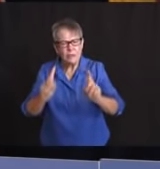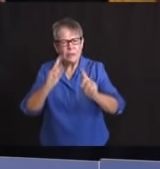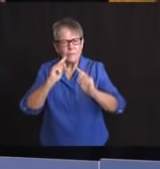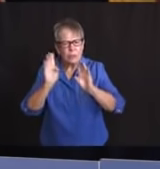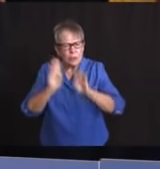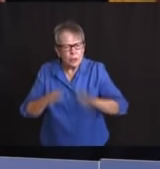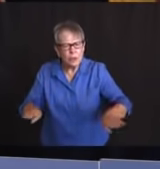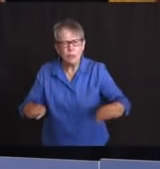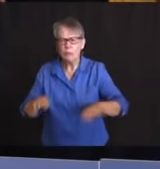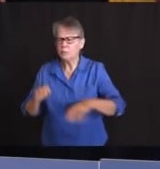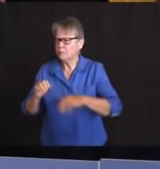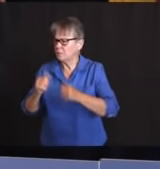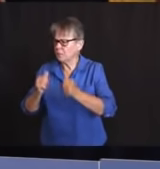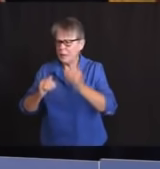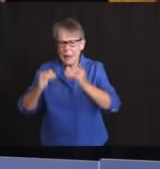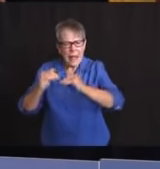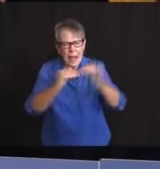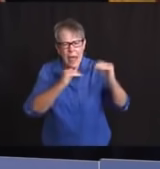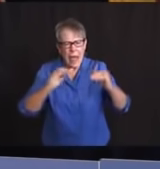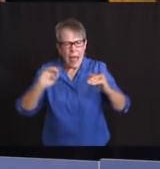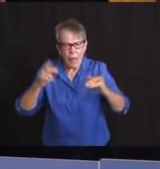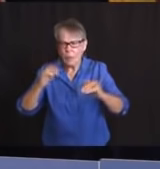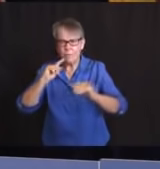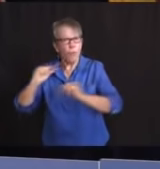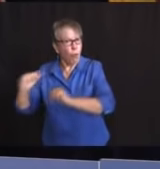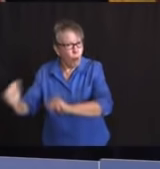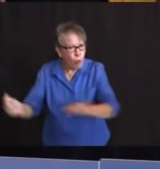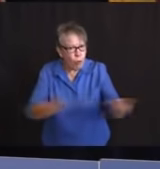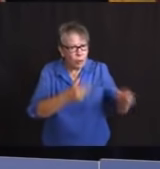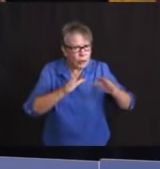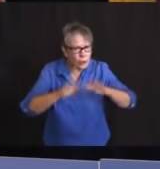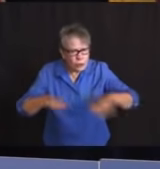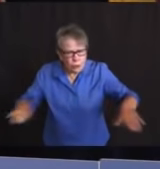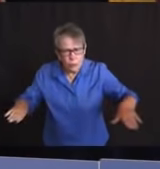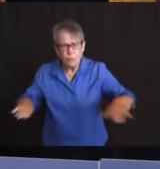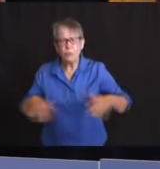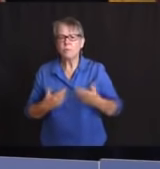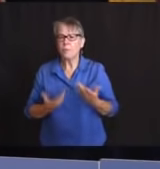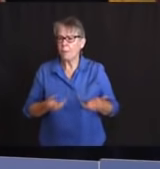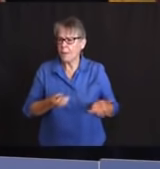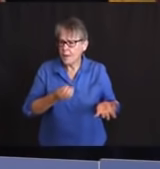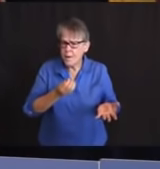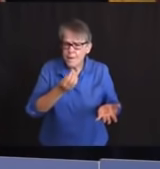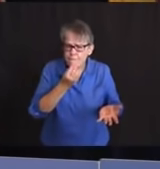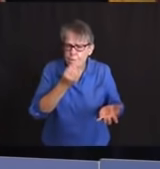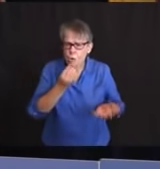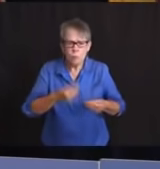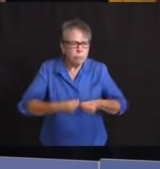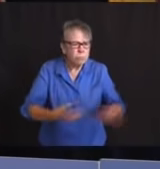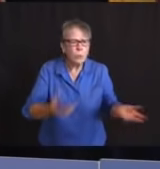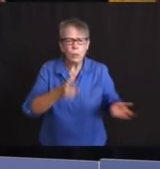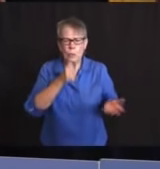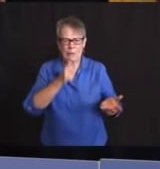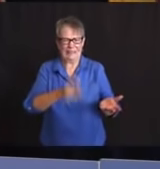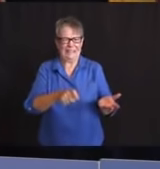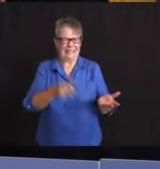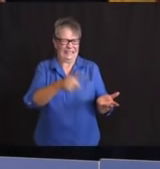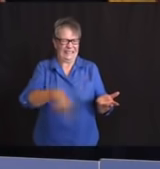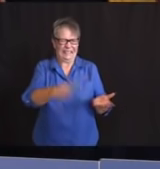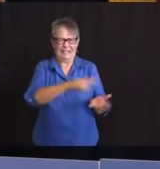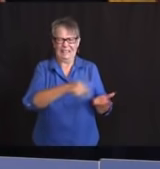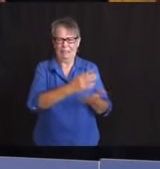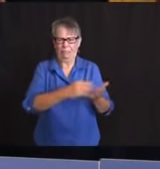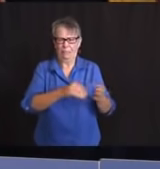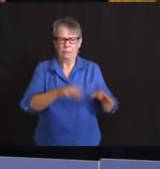so no child goes hungry. The state set the overarching goals, and school districts rose to the occasion. What our school leaders and